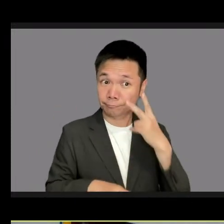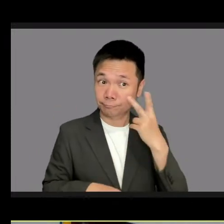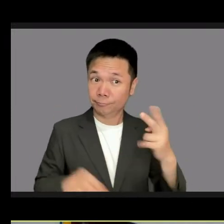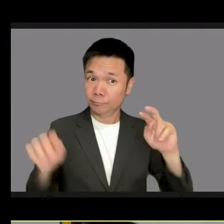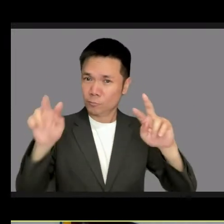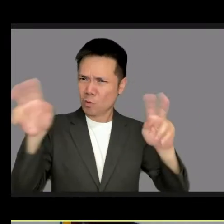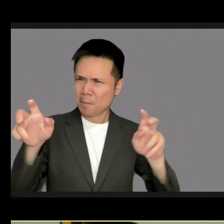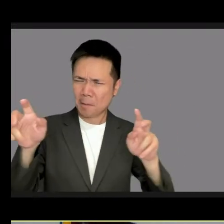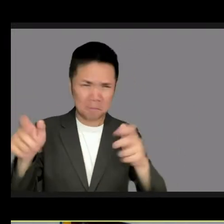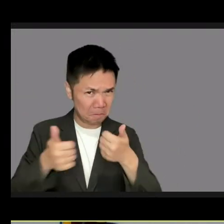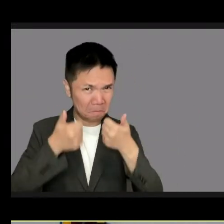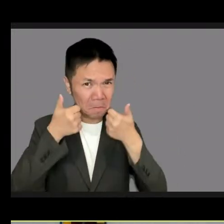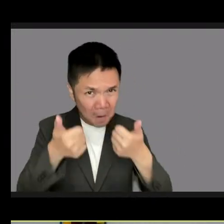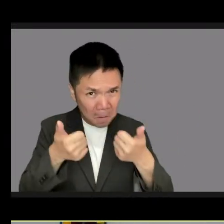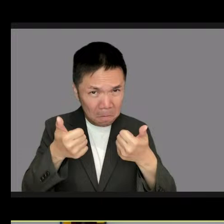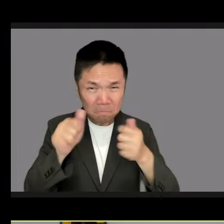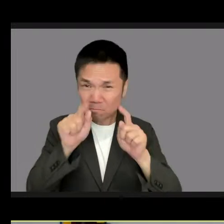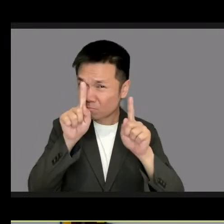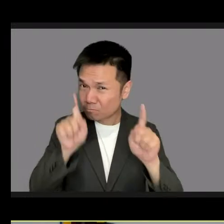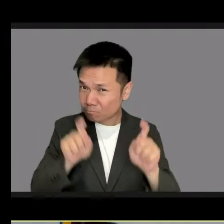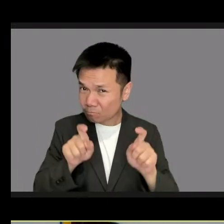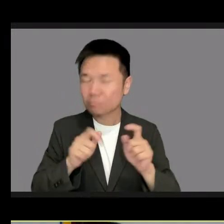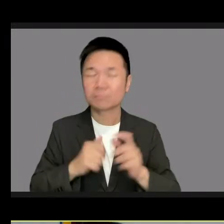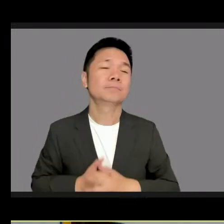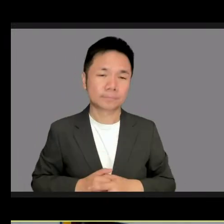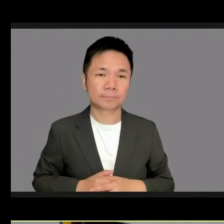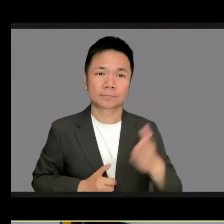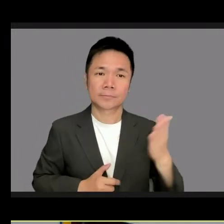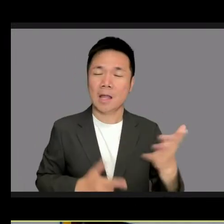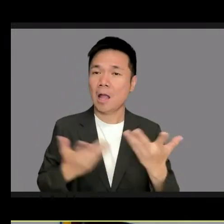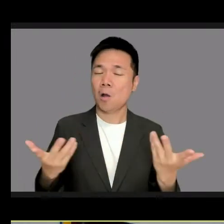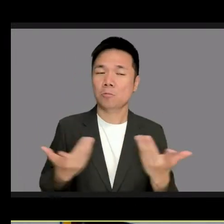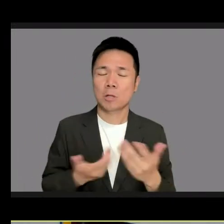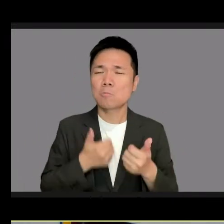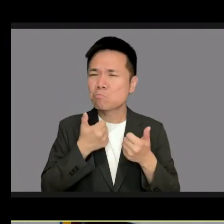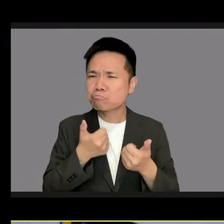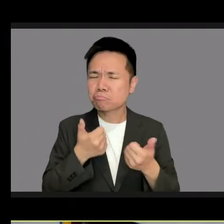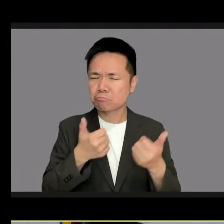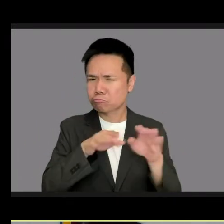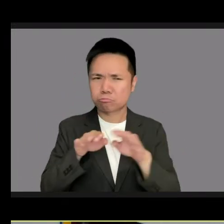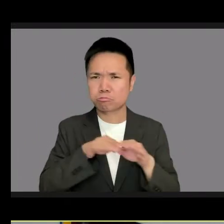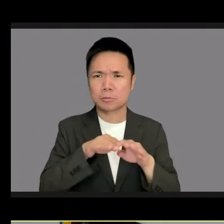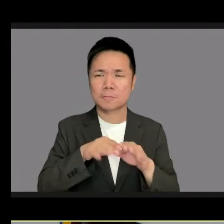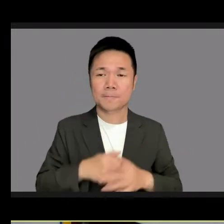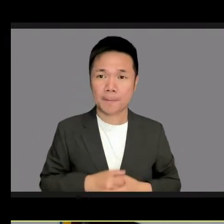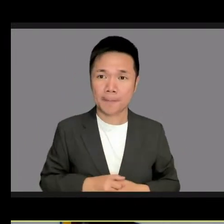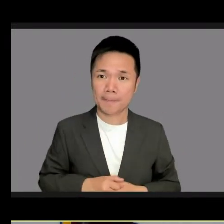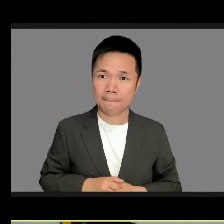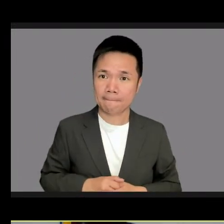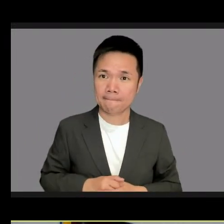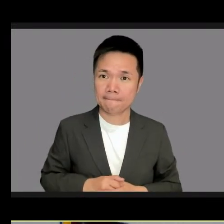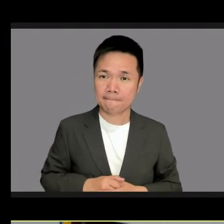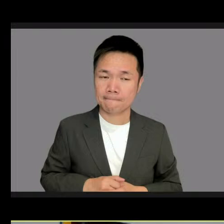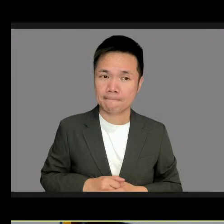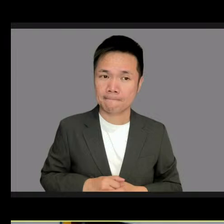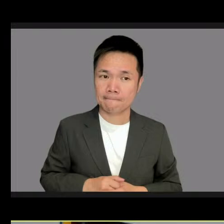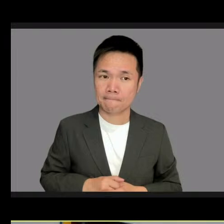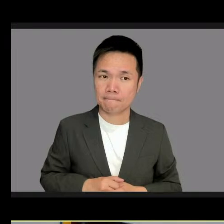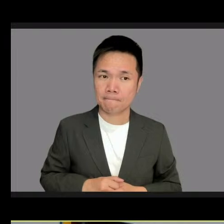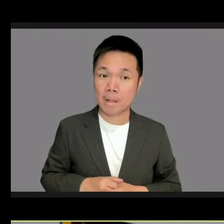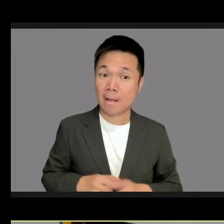that you just make a criteria or a standard. You have to look into whether it is